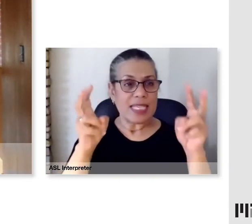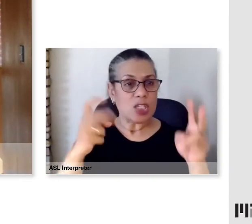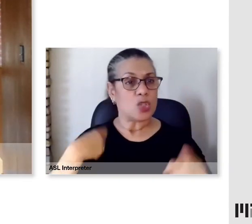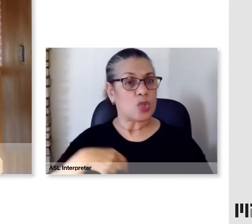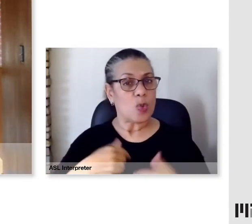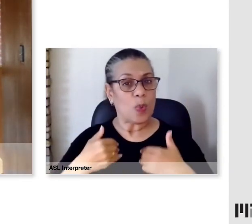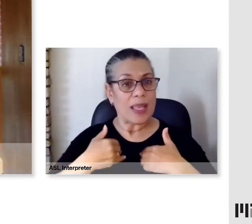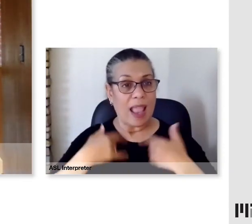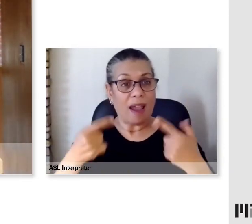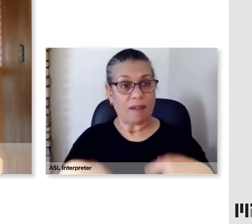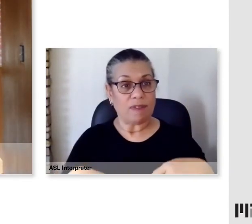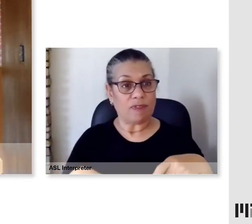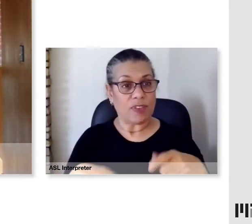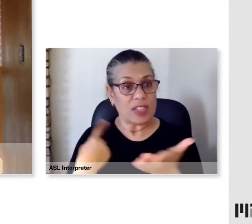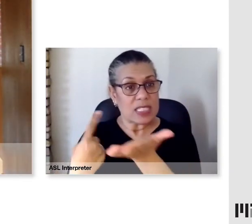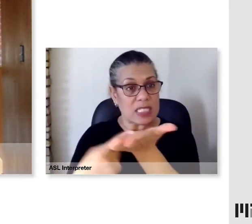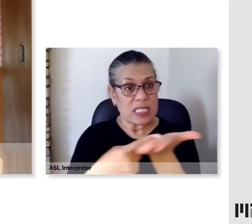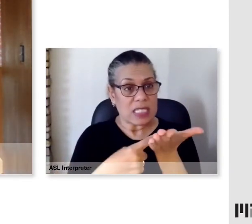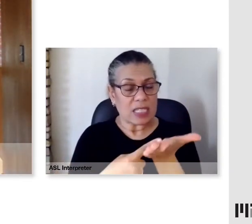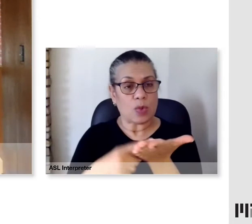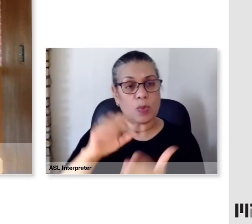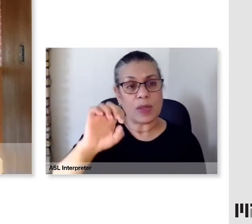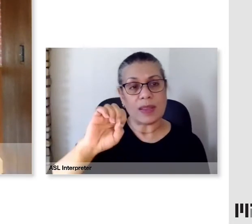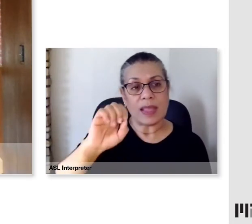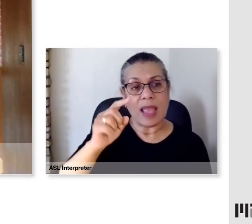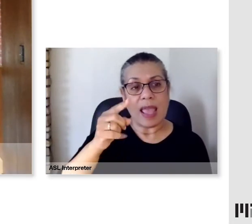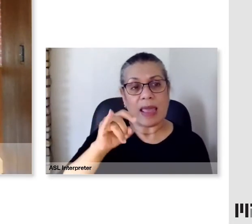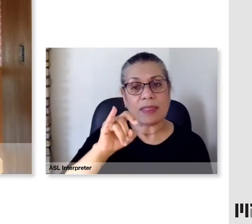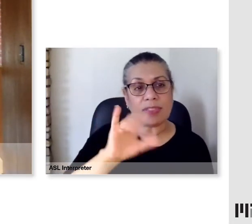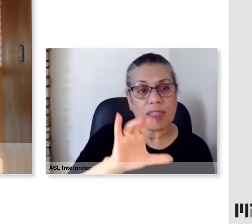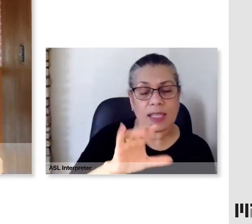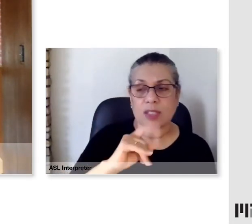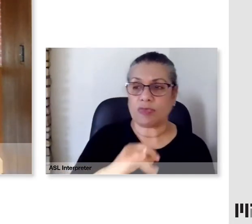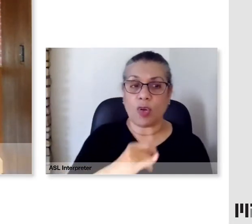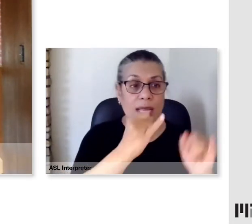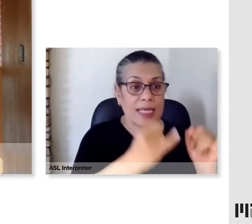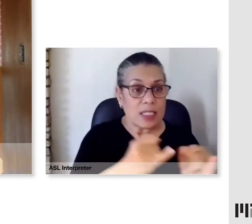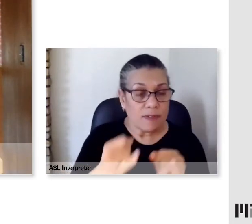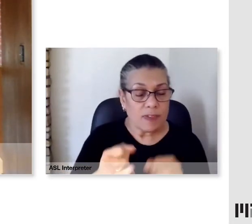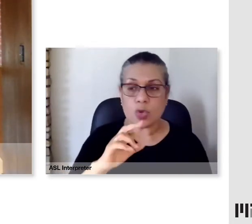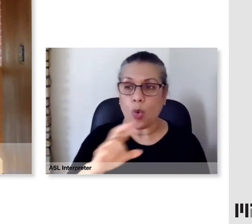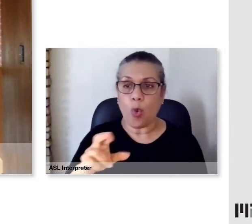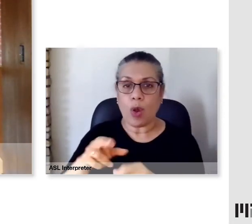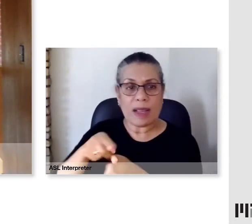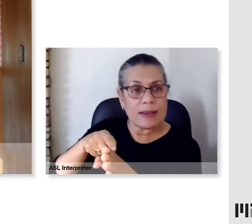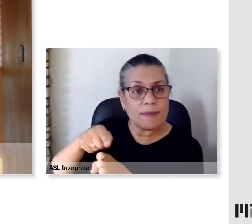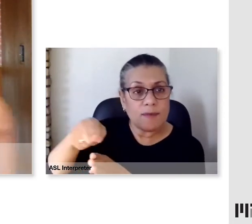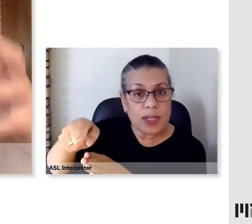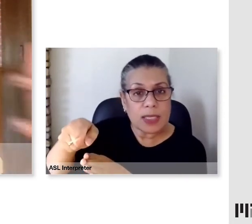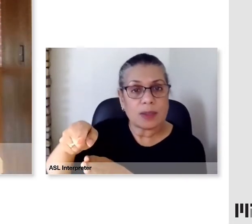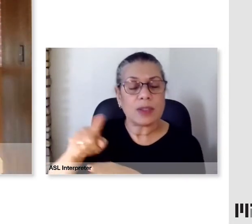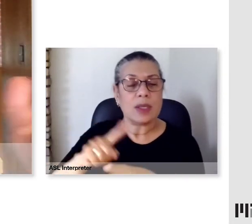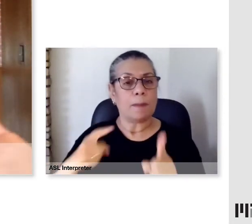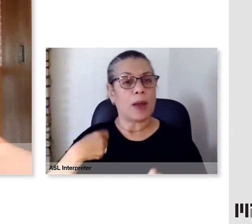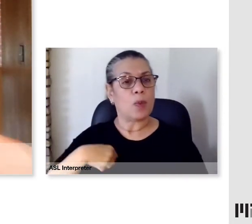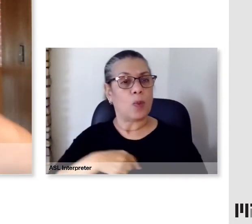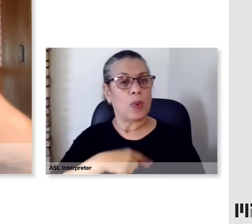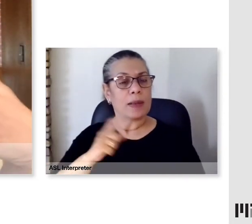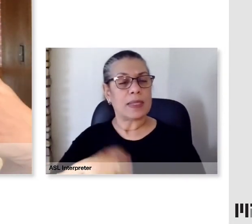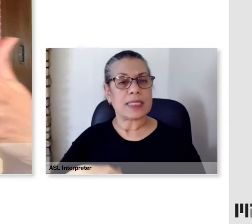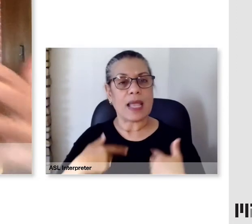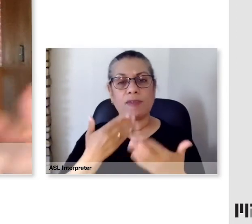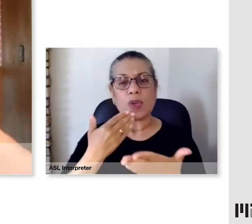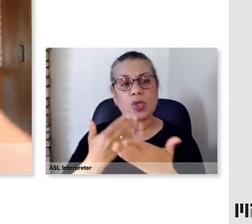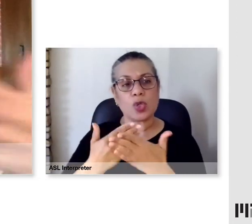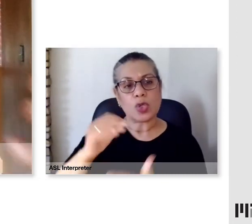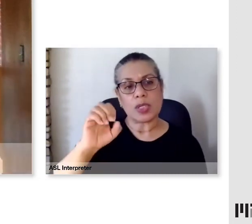panel simply in terms of ethics or the ethics of individuals or even fields, but we really have to create an ecosystem, forms